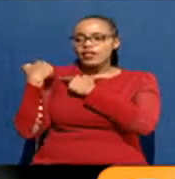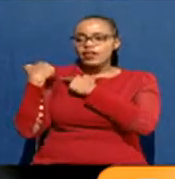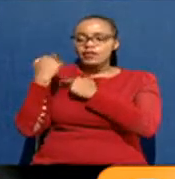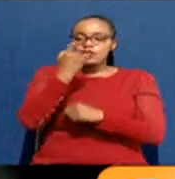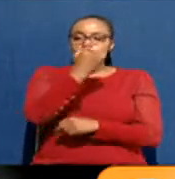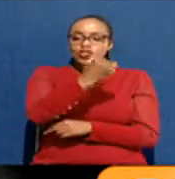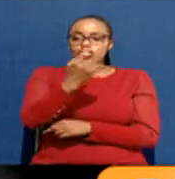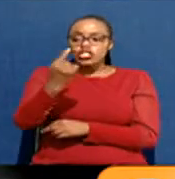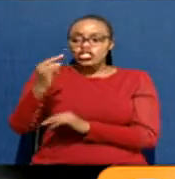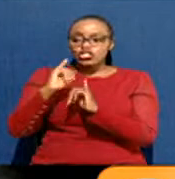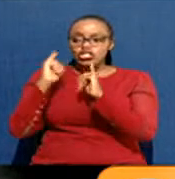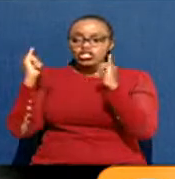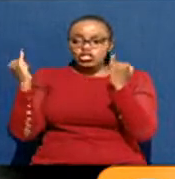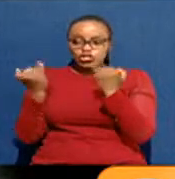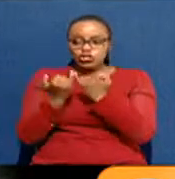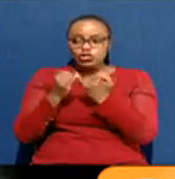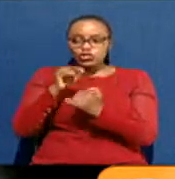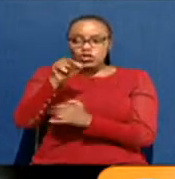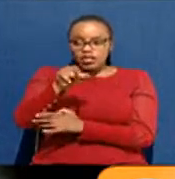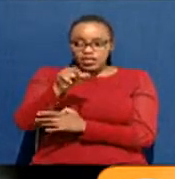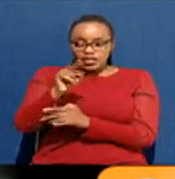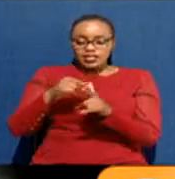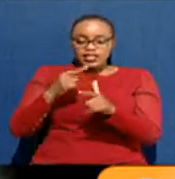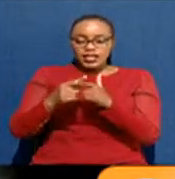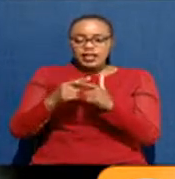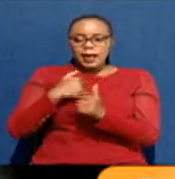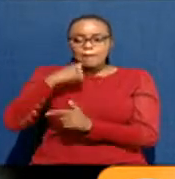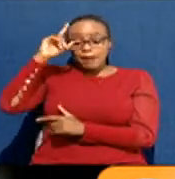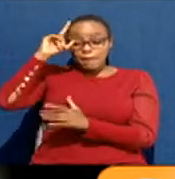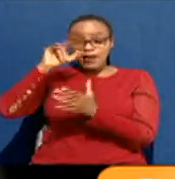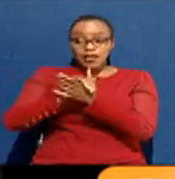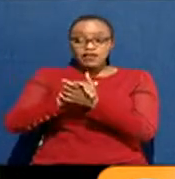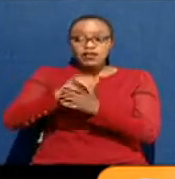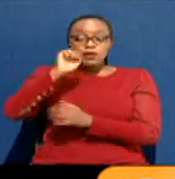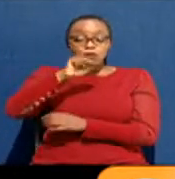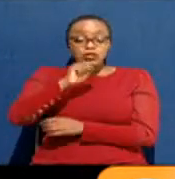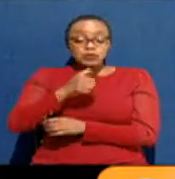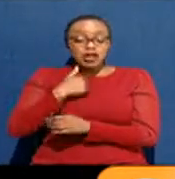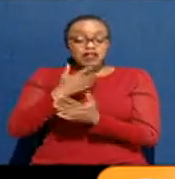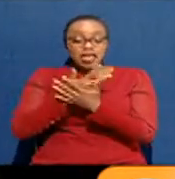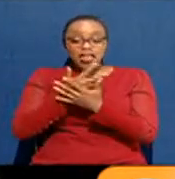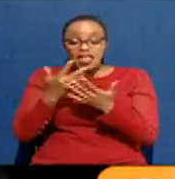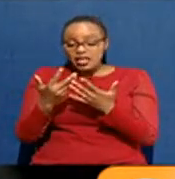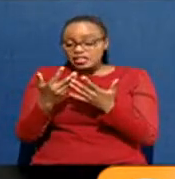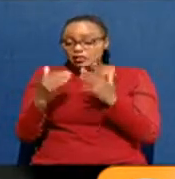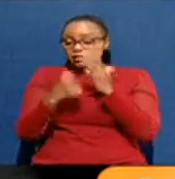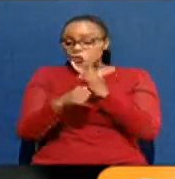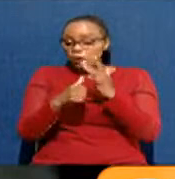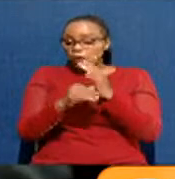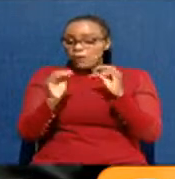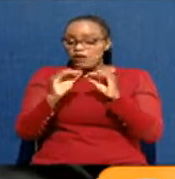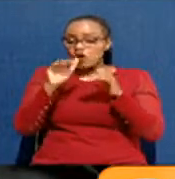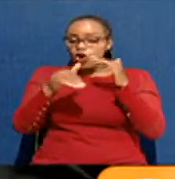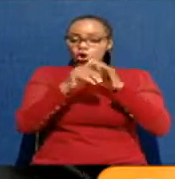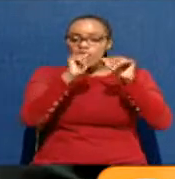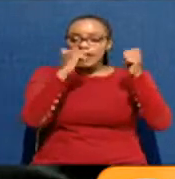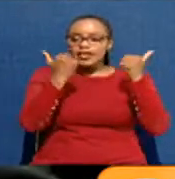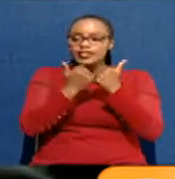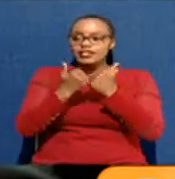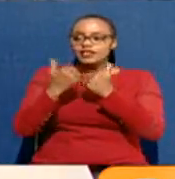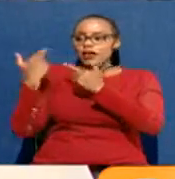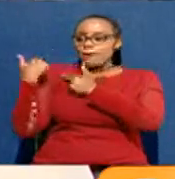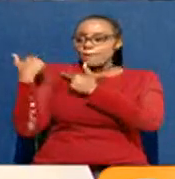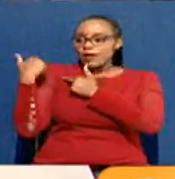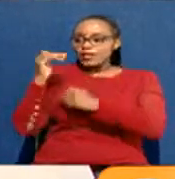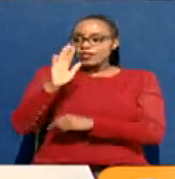each institution. That way, I don't believe there can be any fight because every agency will be handling its